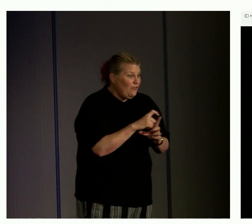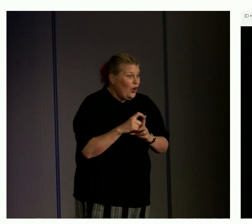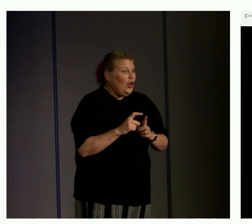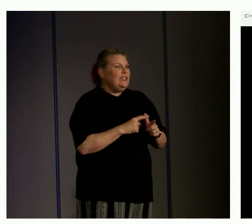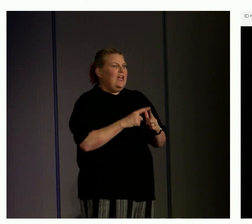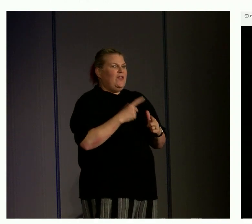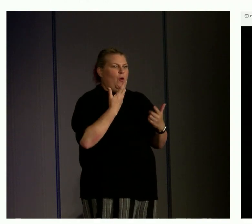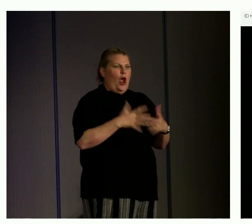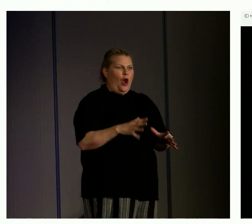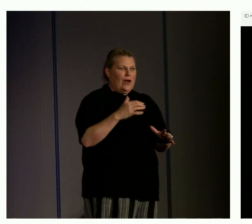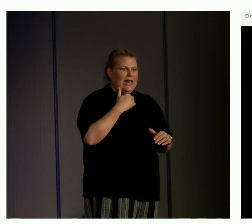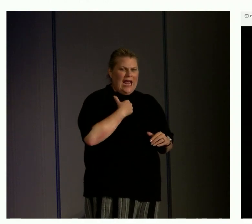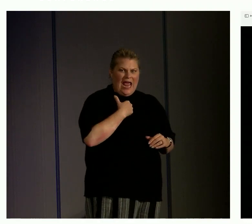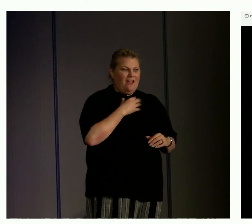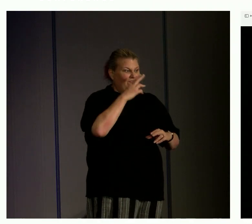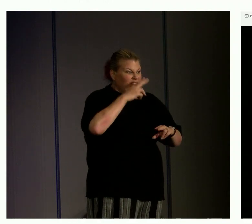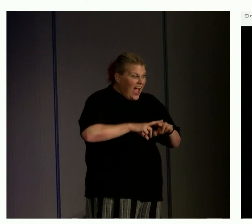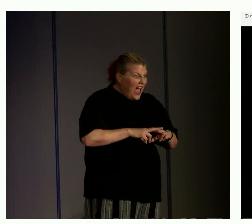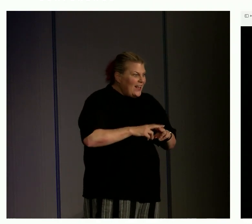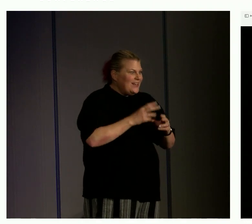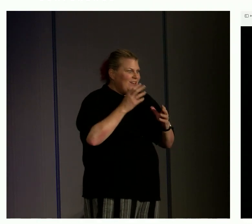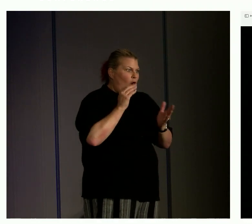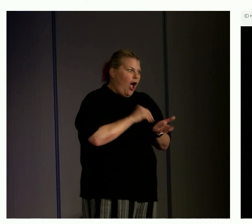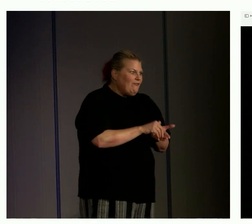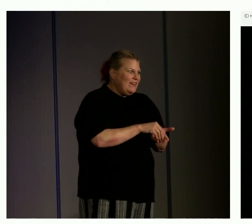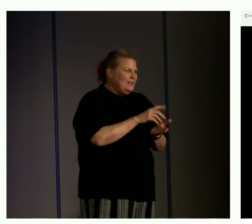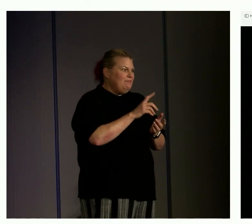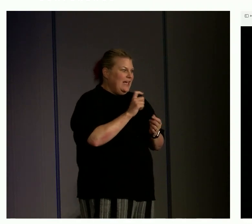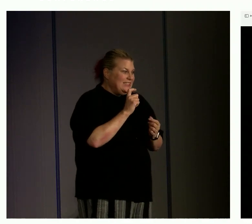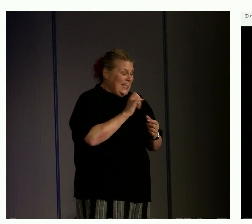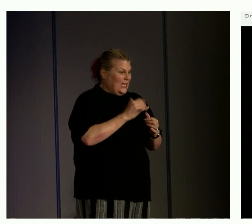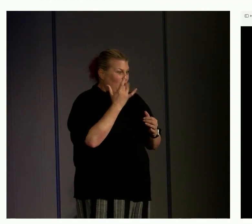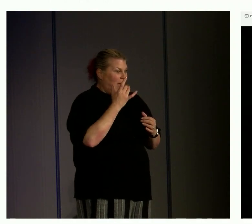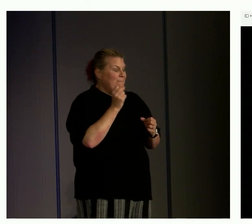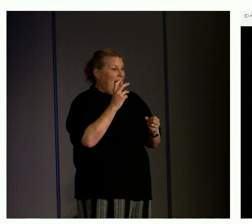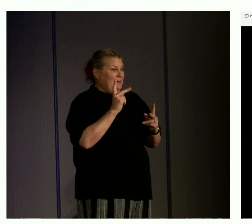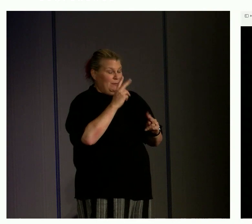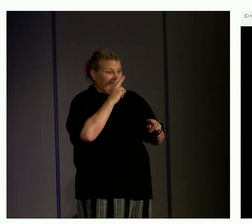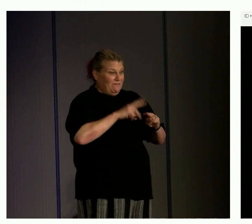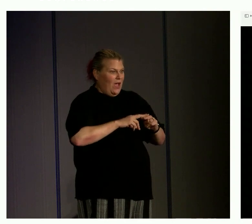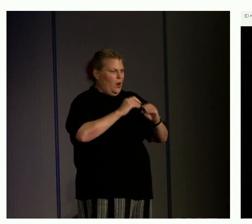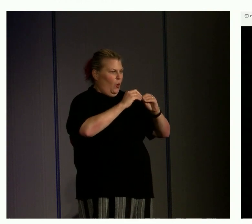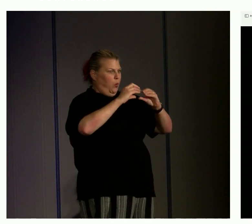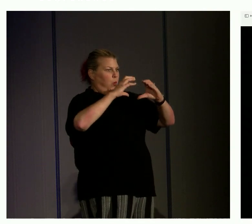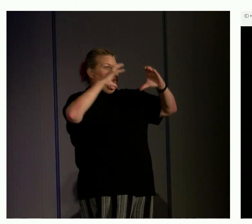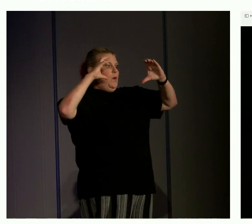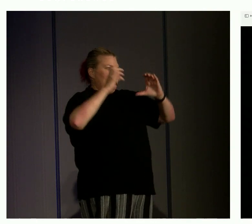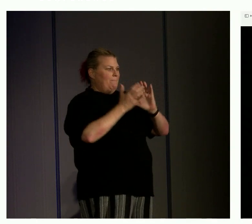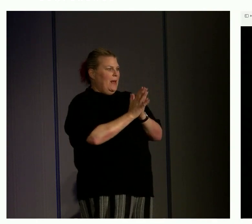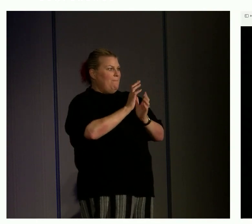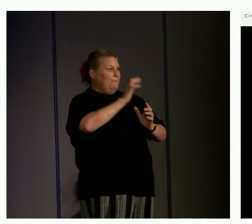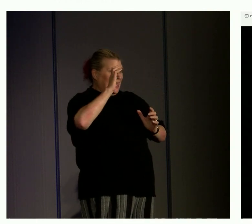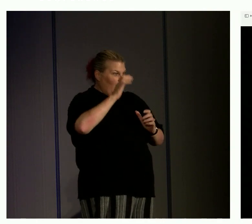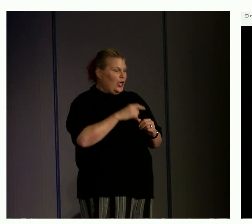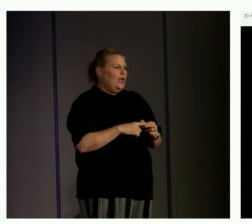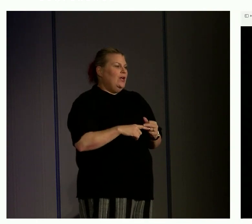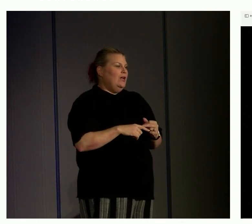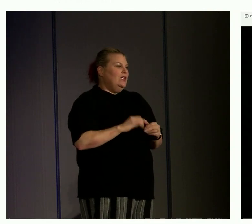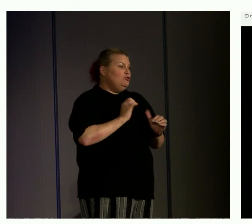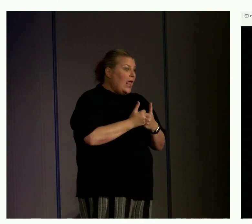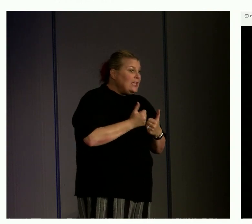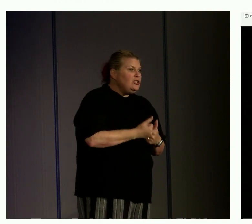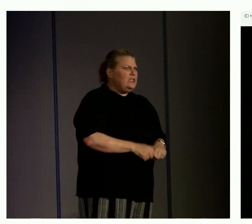already have fun, lots of time, because it's bigger than all the others. We have fun, challenging,